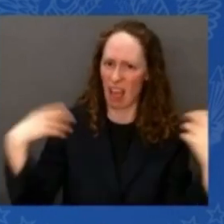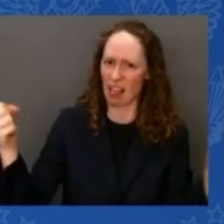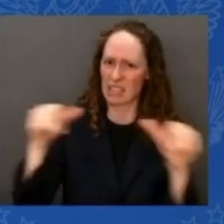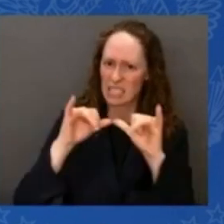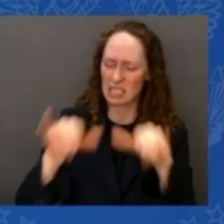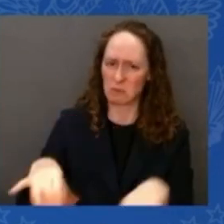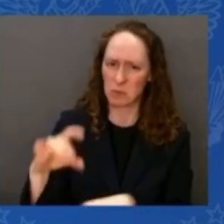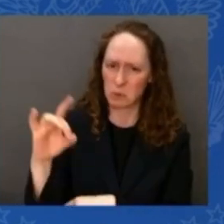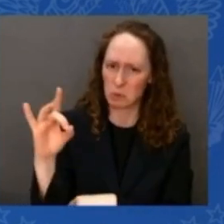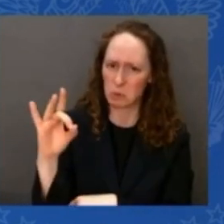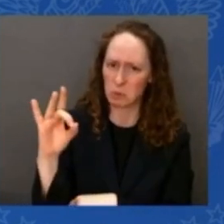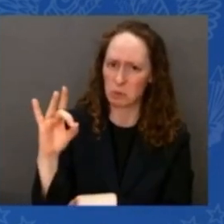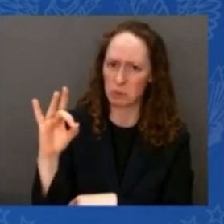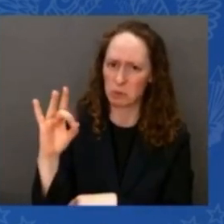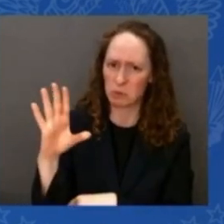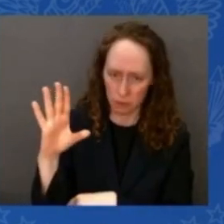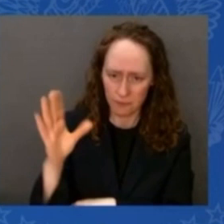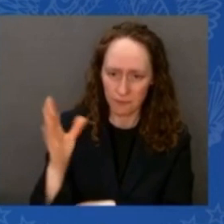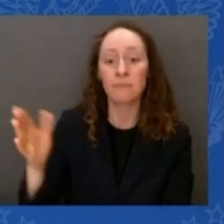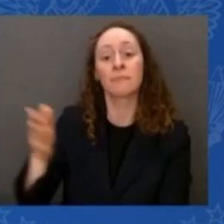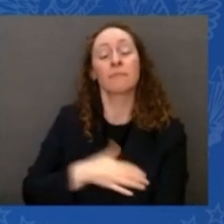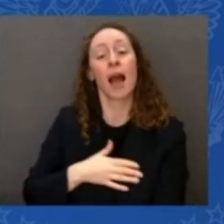healthcare.